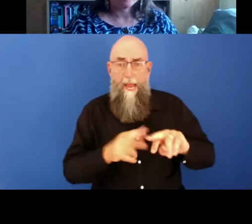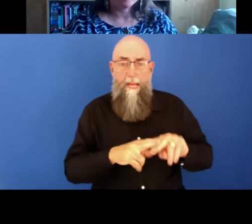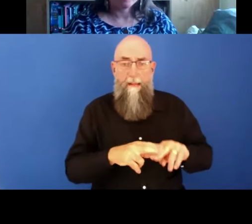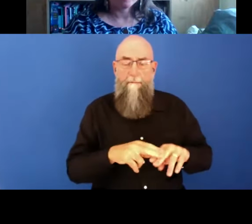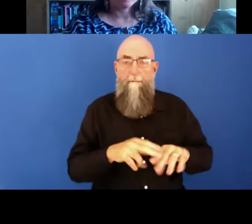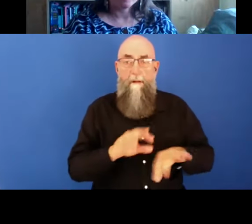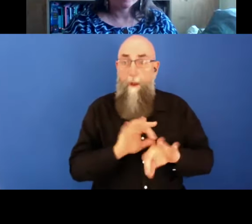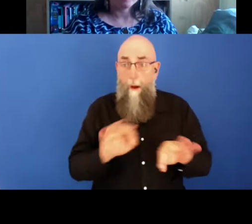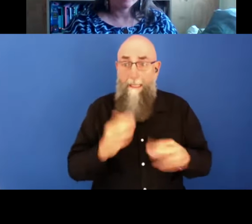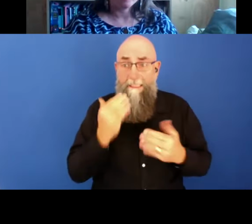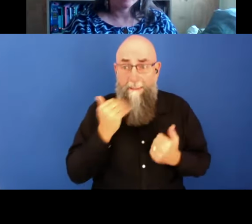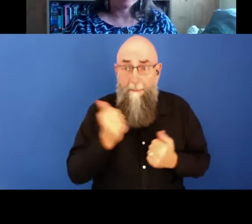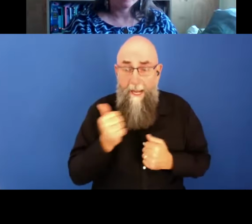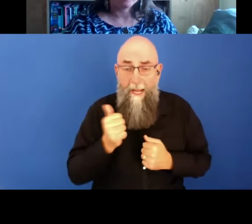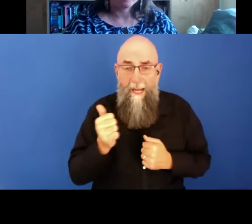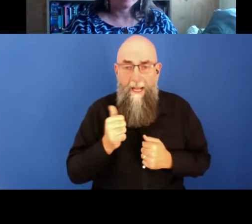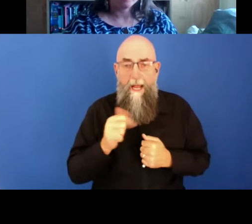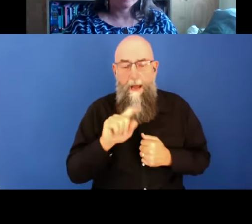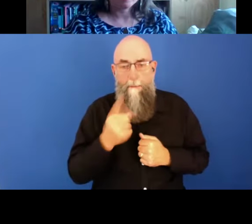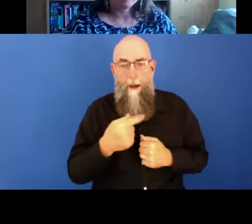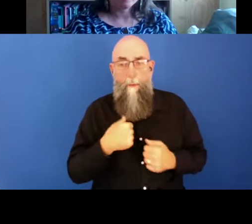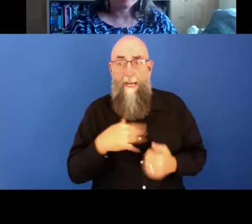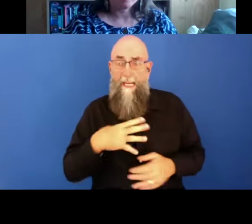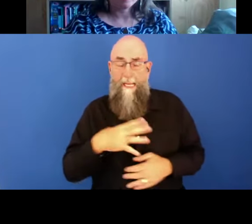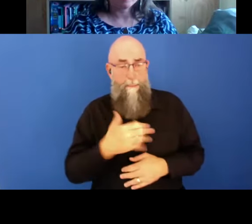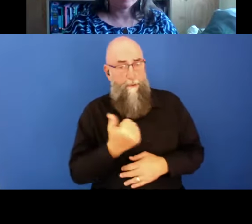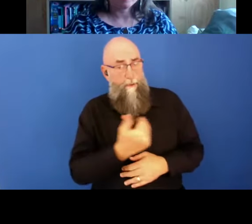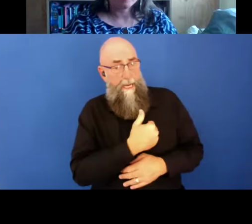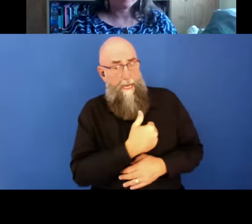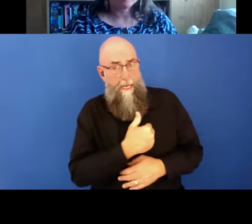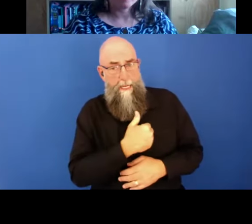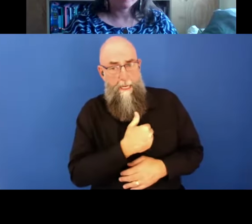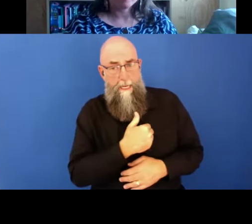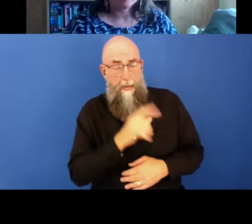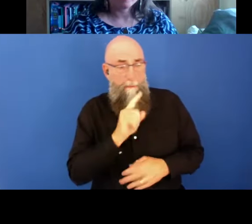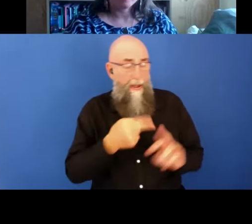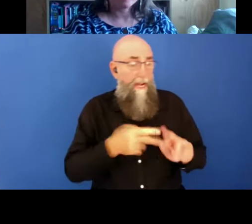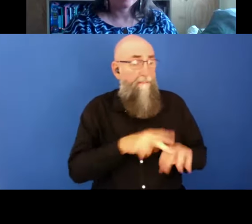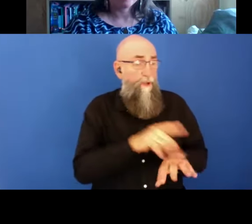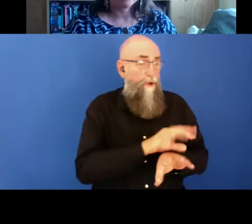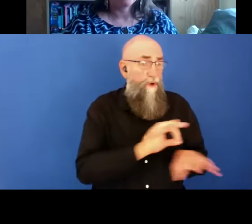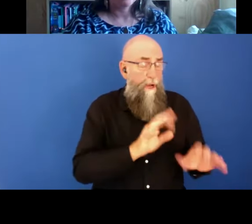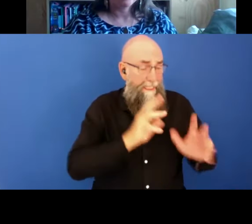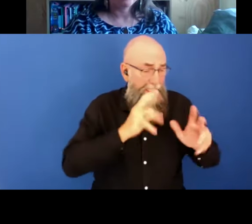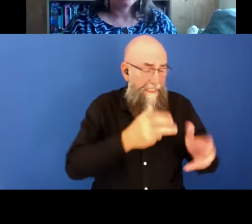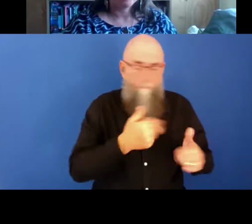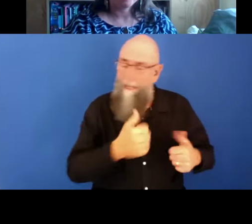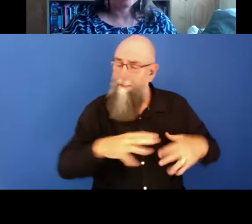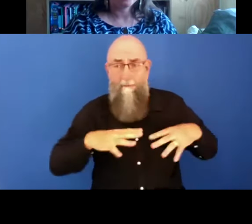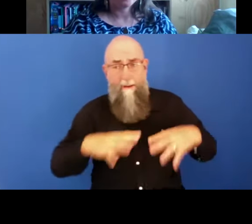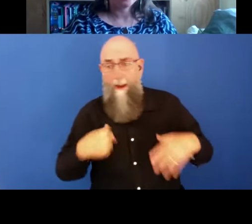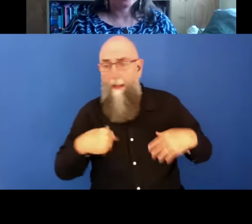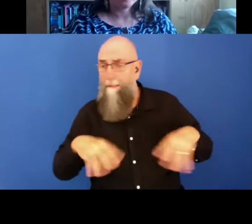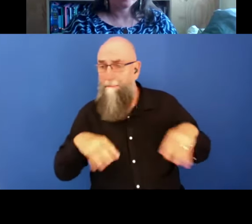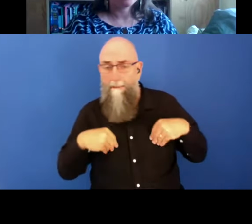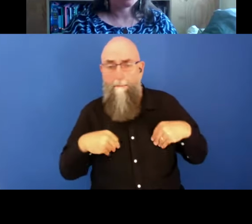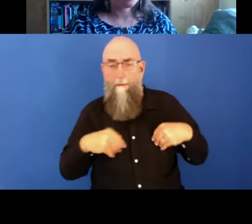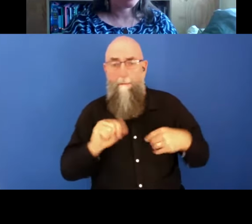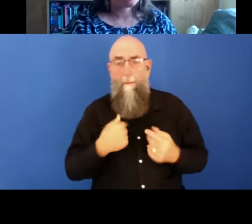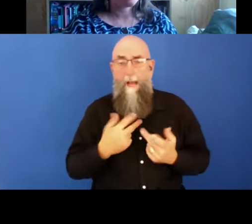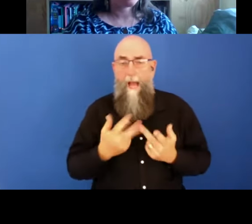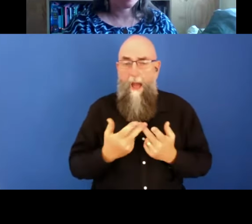of being able to like be generous but equally just go if this isn't something you're interested in then that's cool and you know there are other places we